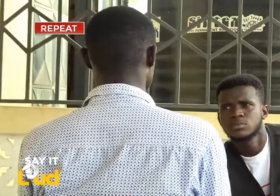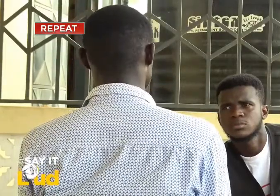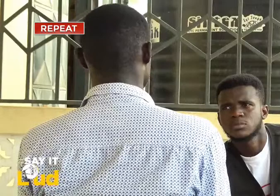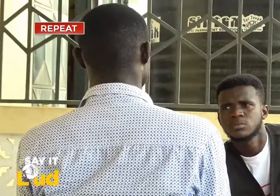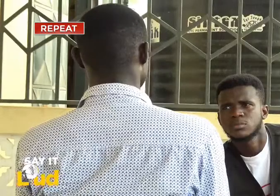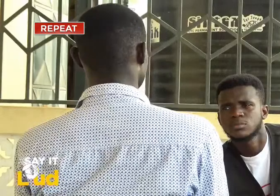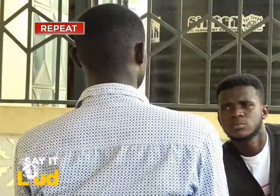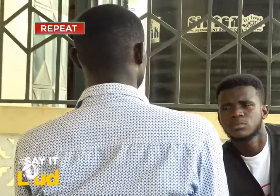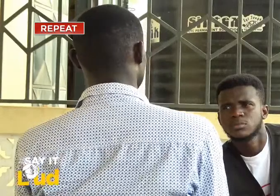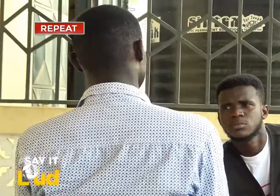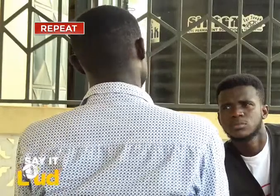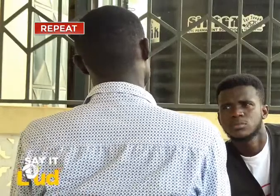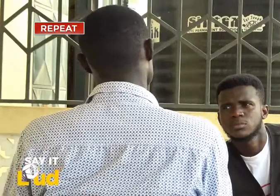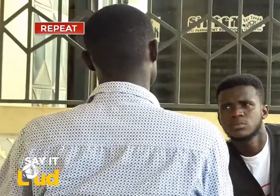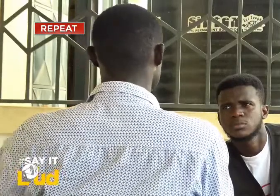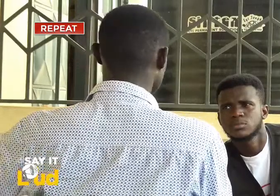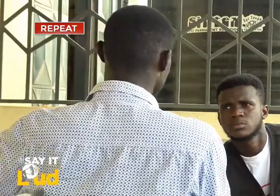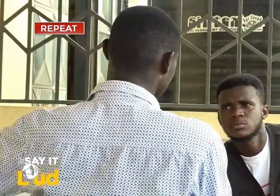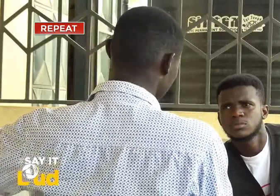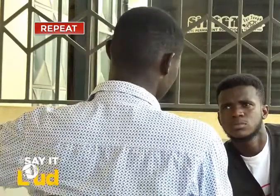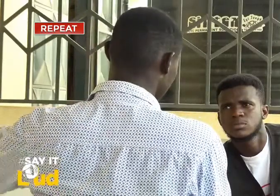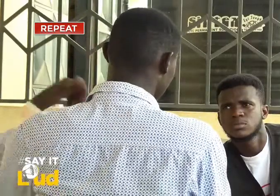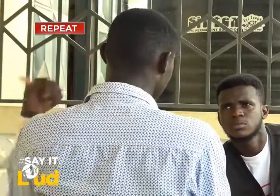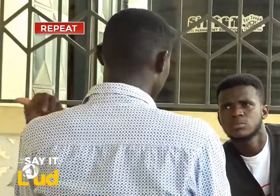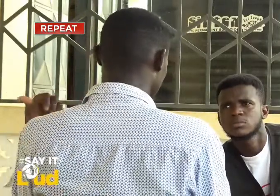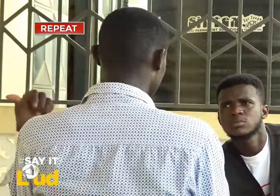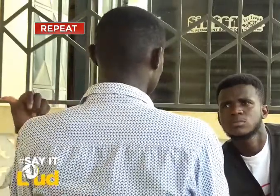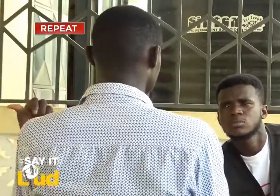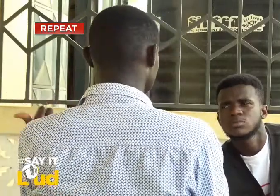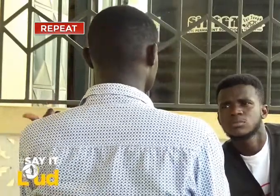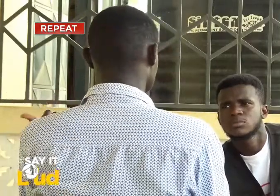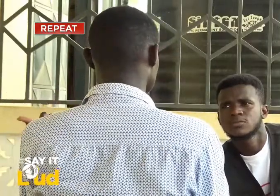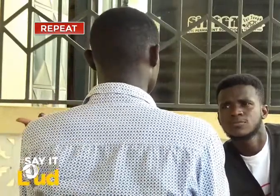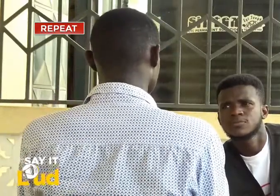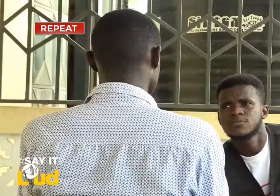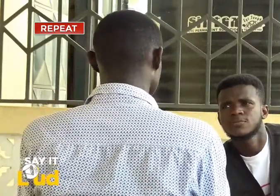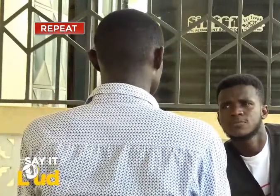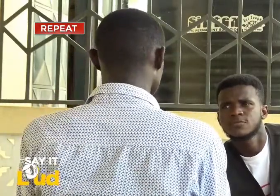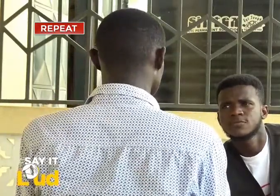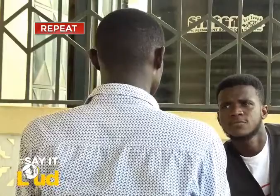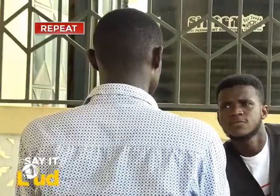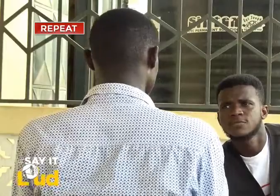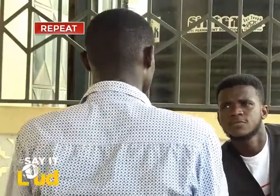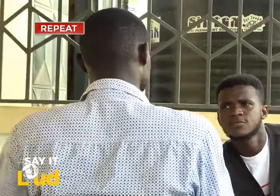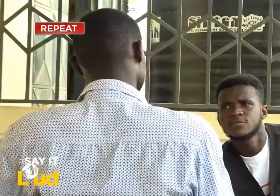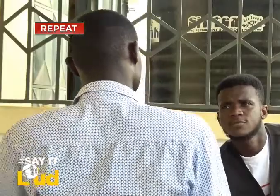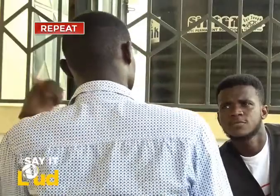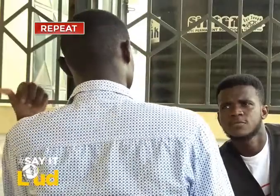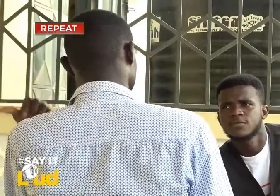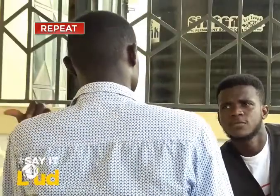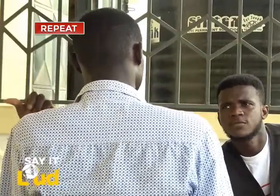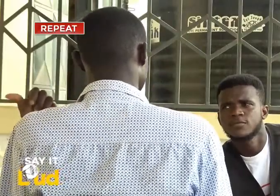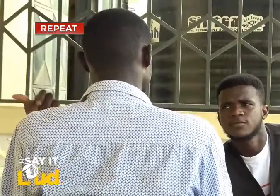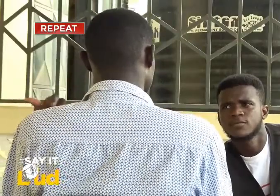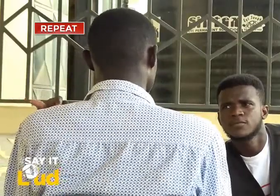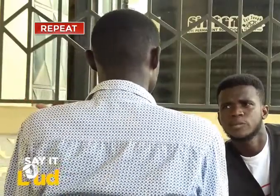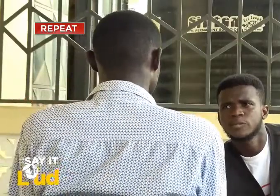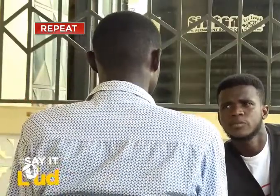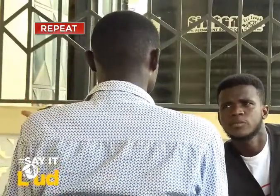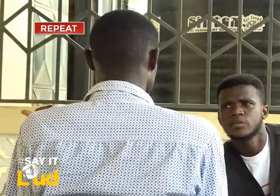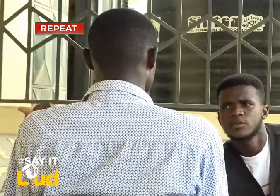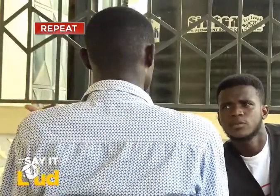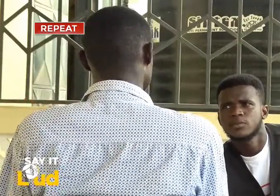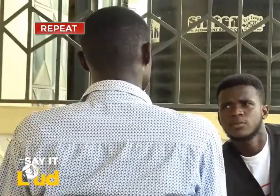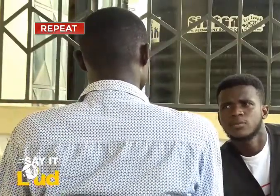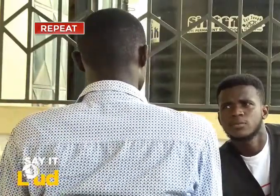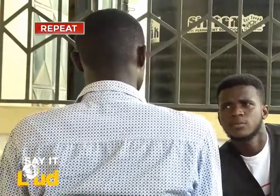hand, the other Jerry guy was also approaching me. So I decided to concentrate on Jerry, leaving